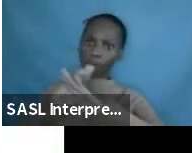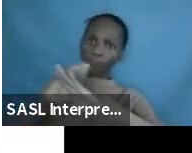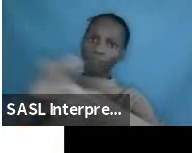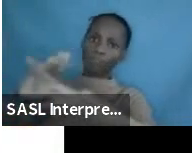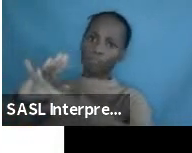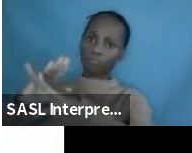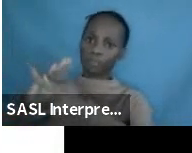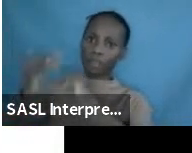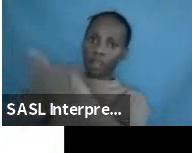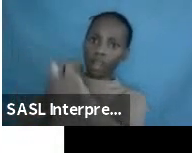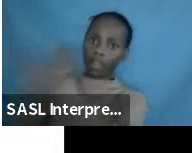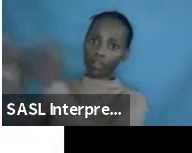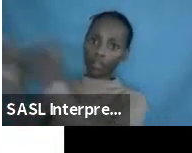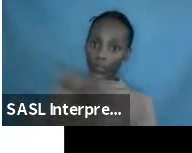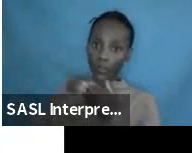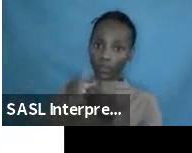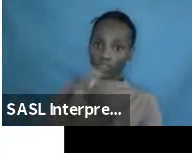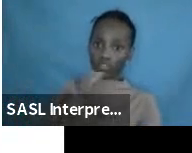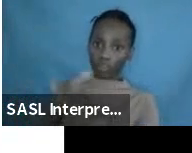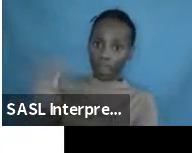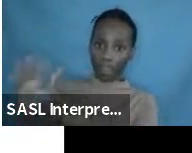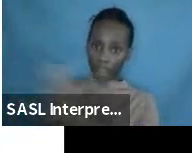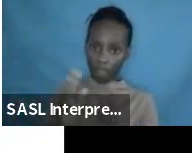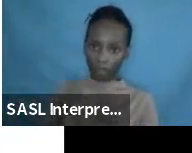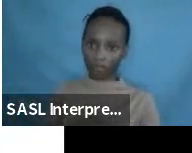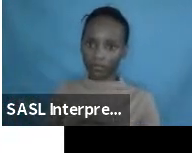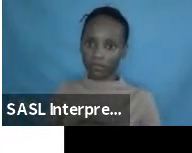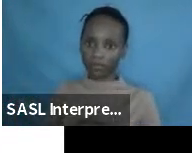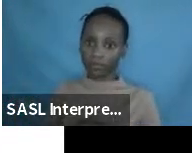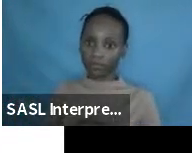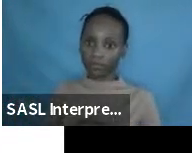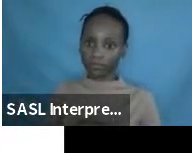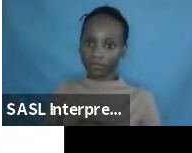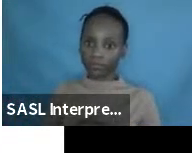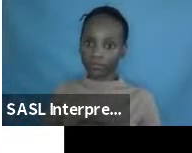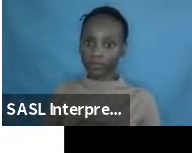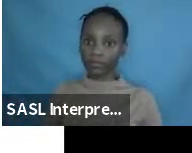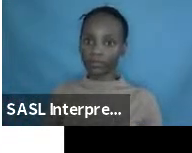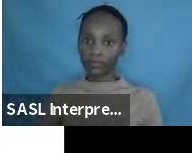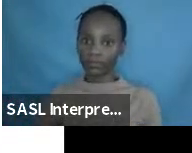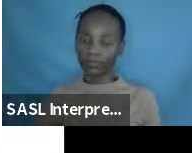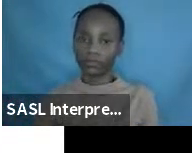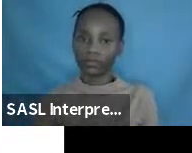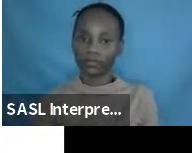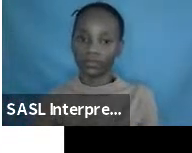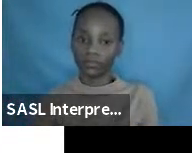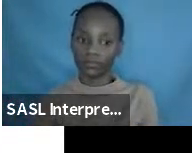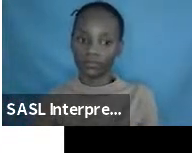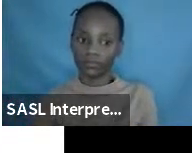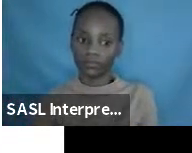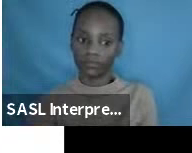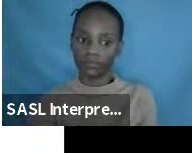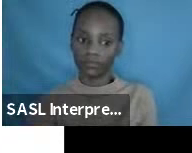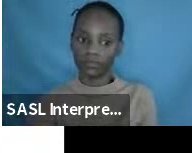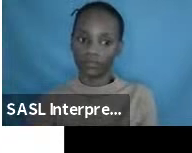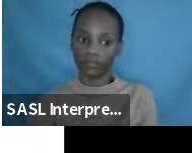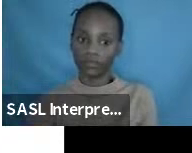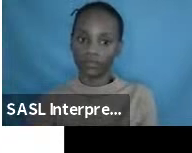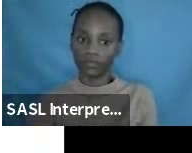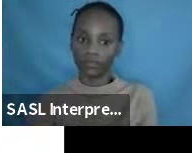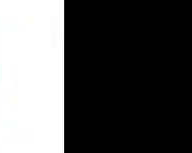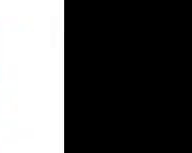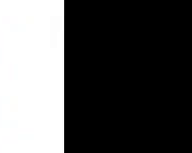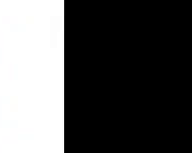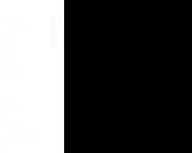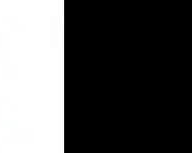massive quantity of the goods that are coming into the country makes it very difficult to stop everything. Otherwise, we are going to